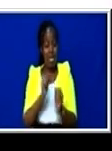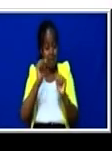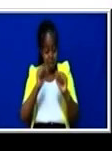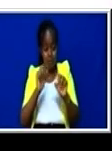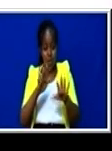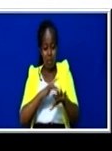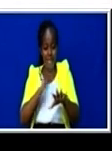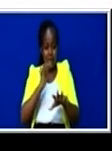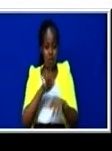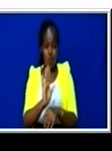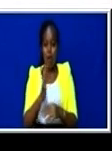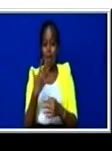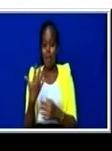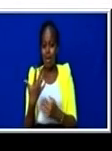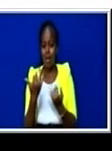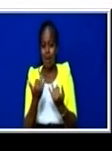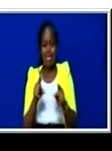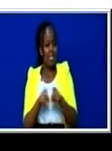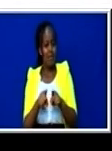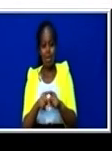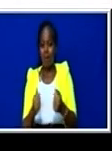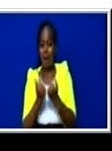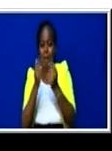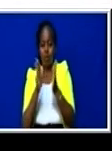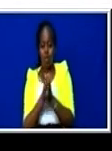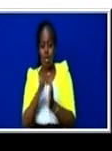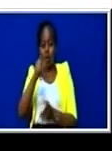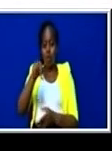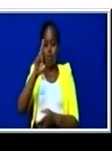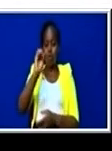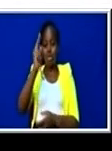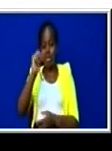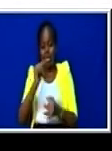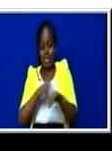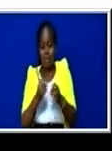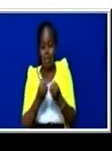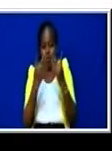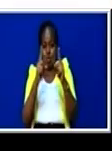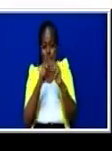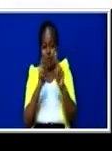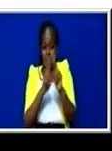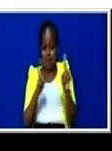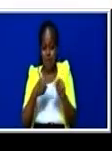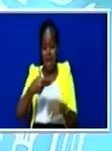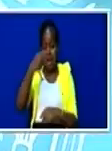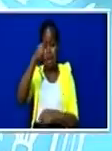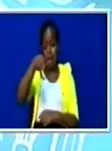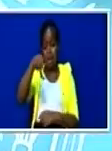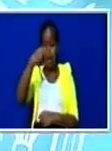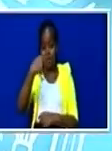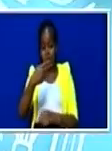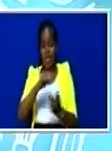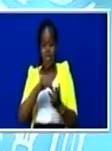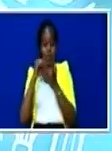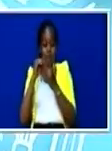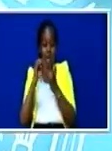your palm. Exactly. Isn't it? Yes. So the same case applies to these proteins. Once exposed to very extreme pH, especially